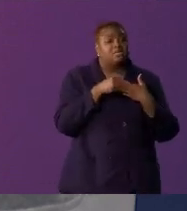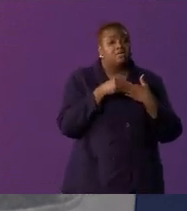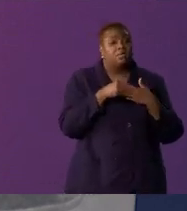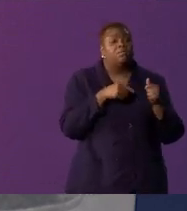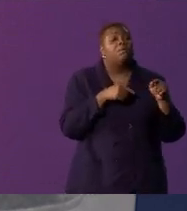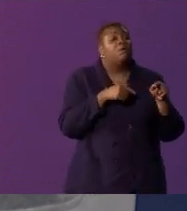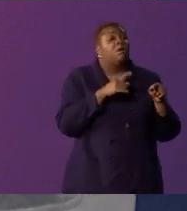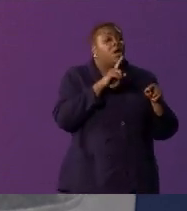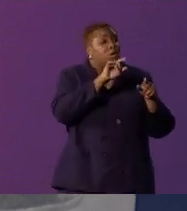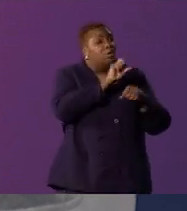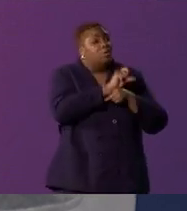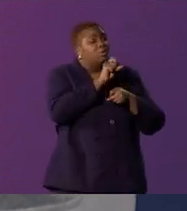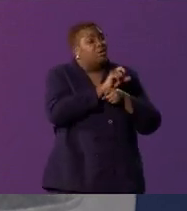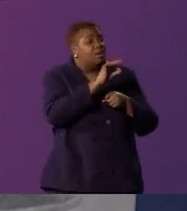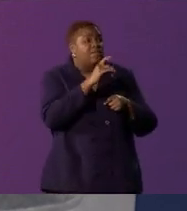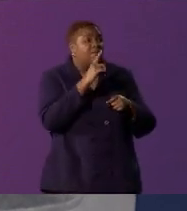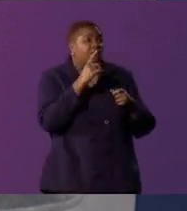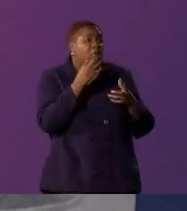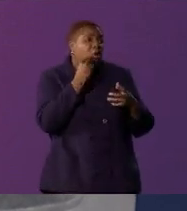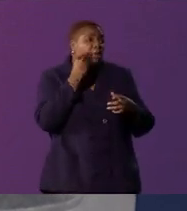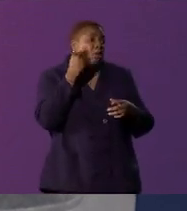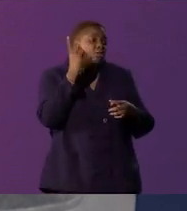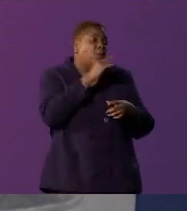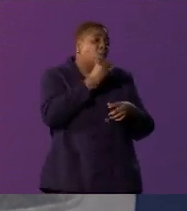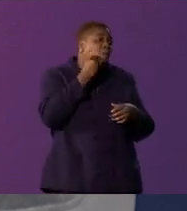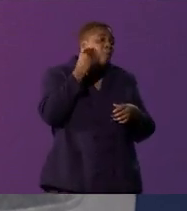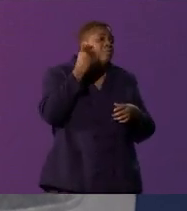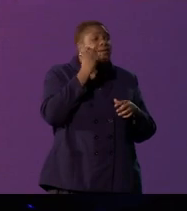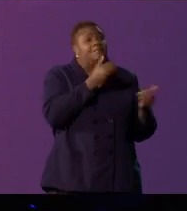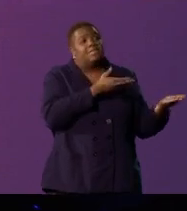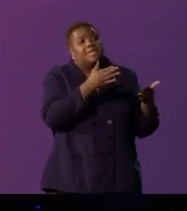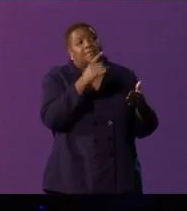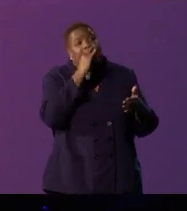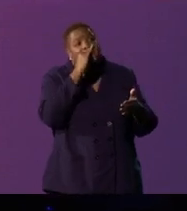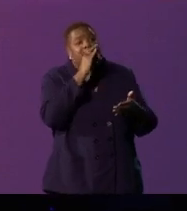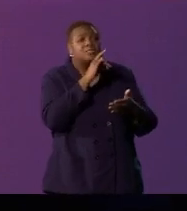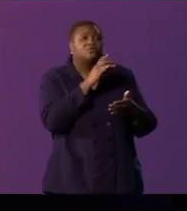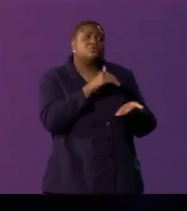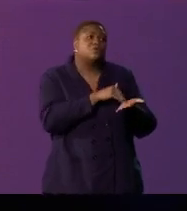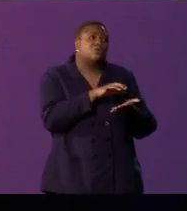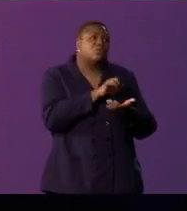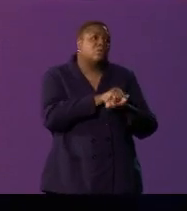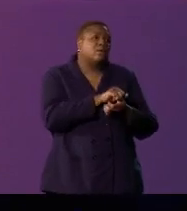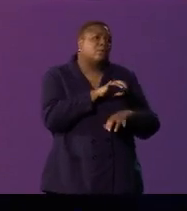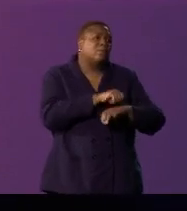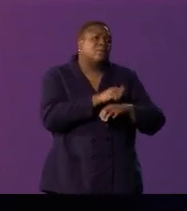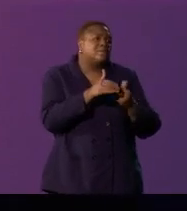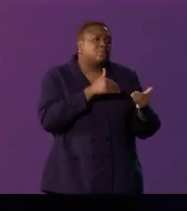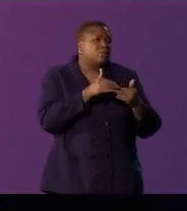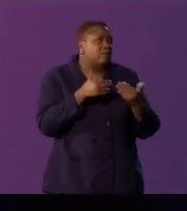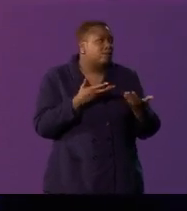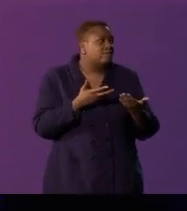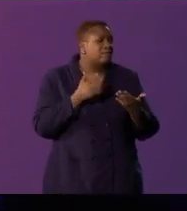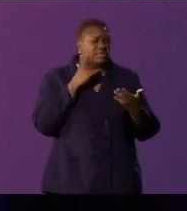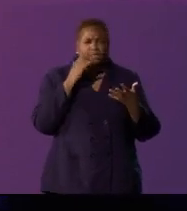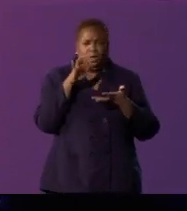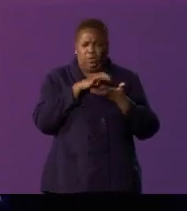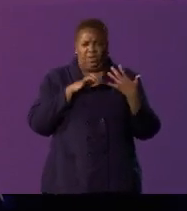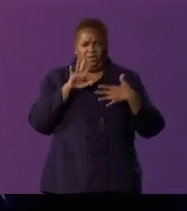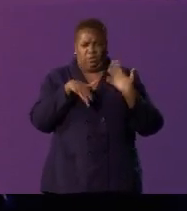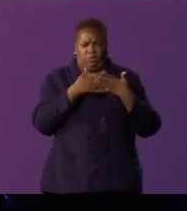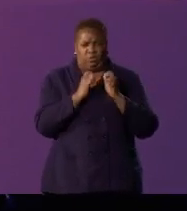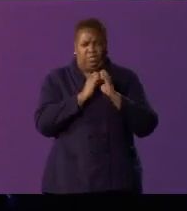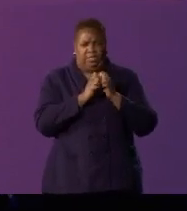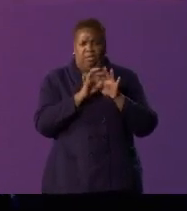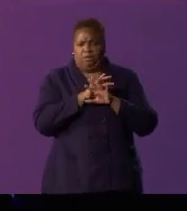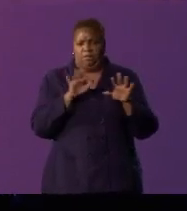problem at home, I have to go home, or I have to take my kids to doctor's appointments or whatever I go. So let's not confuse all of them.